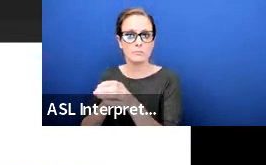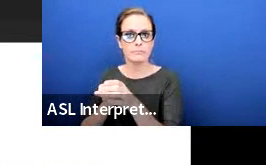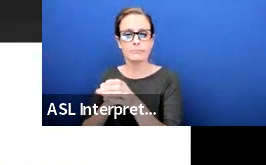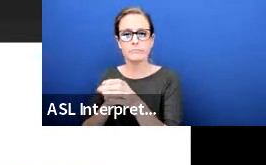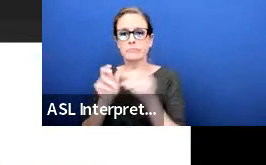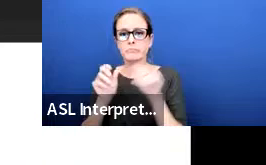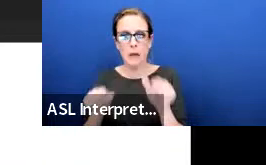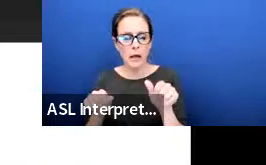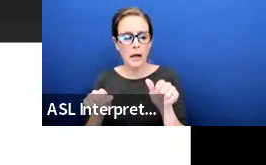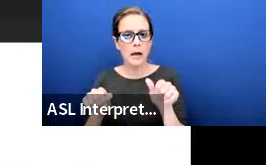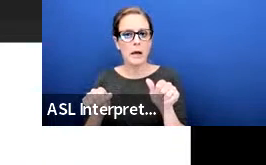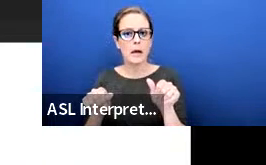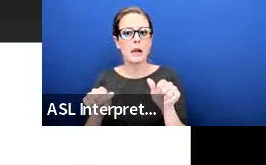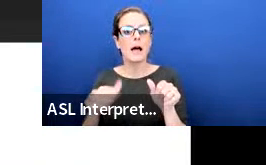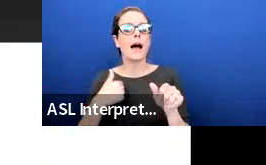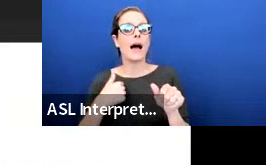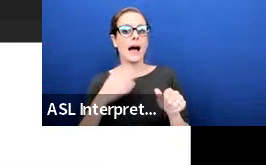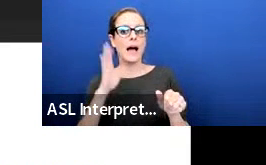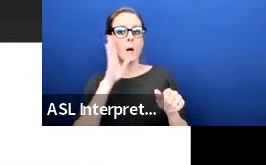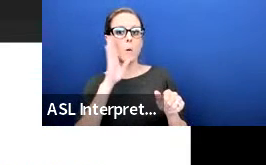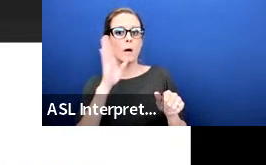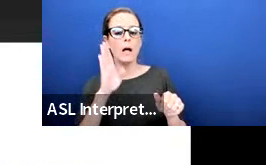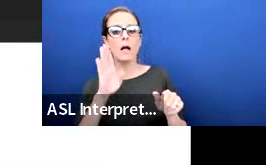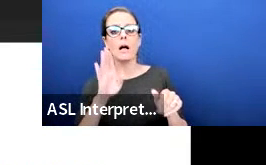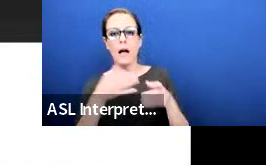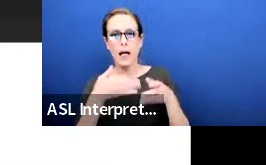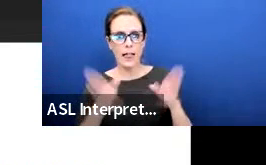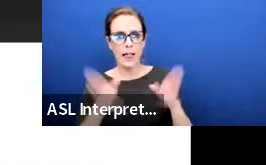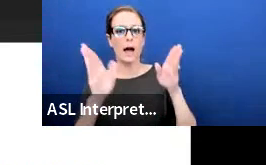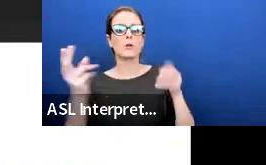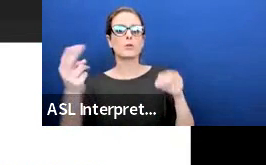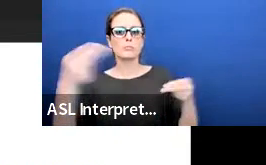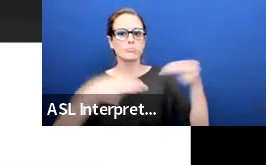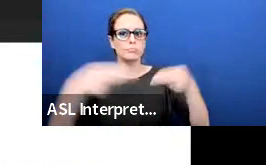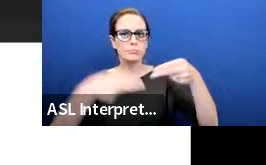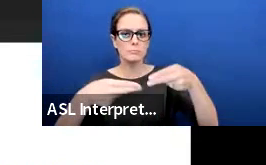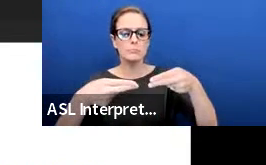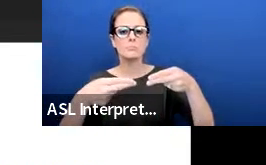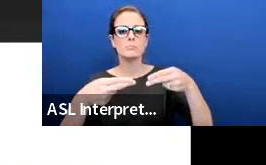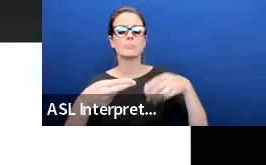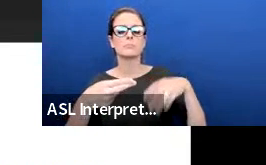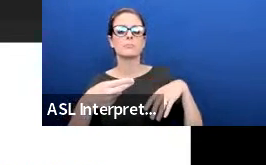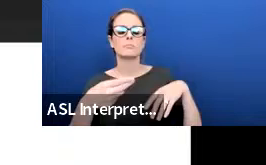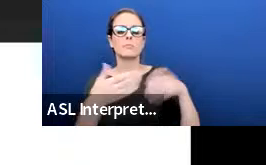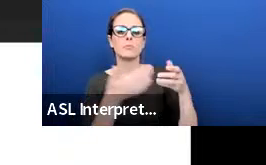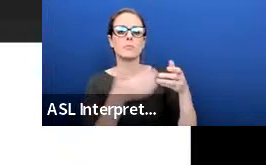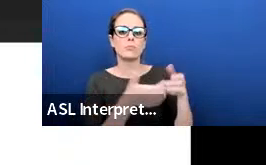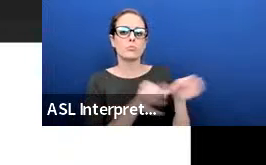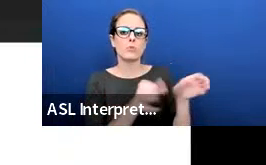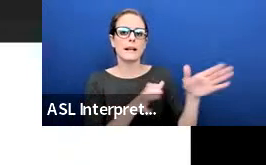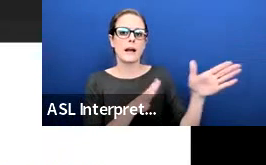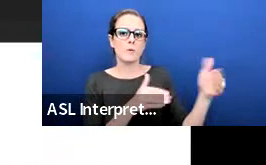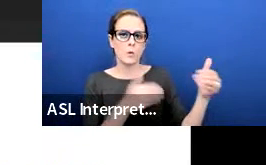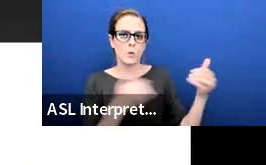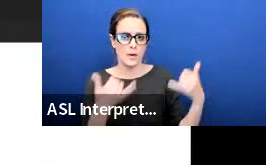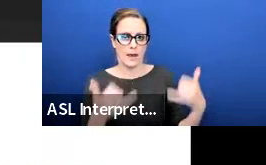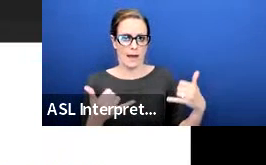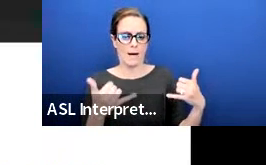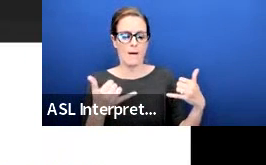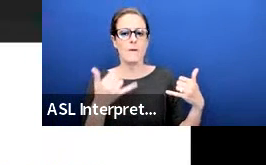for 10 minutes. Did you hear that? Yes, we did. Okay. Maybe you can write out in the chat the instructions as well,